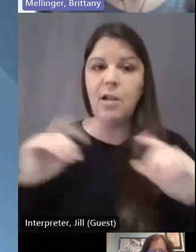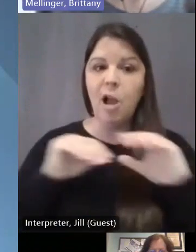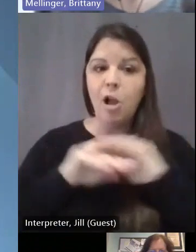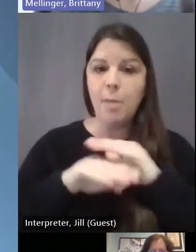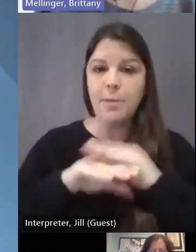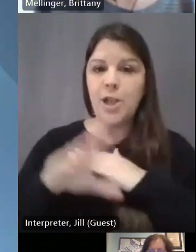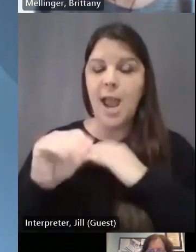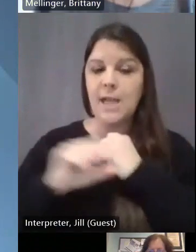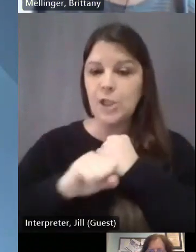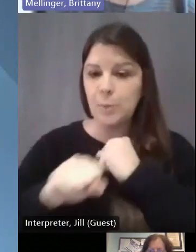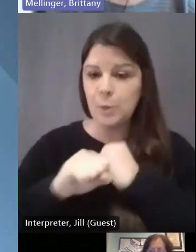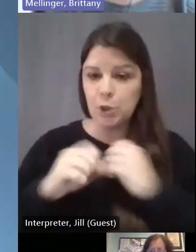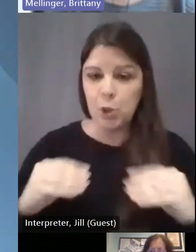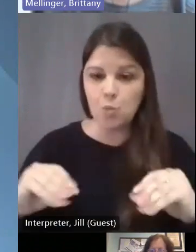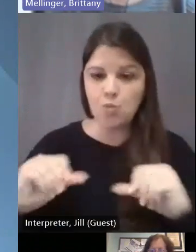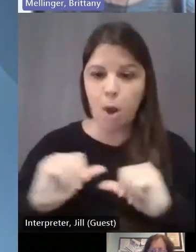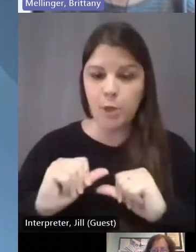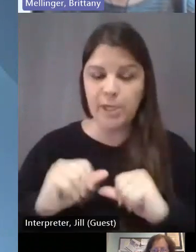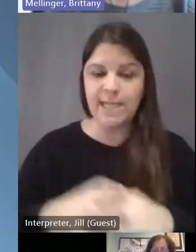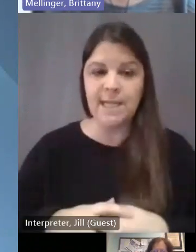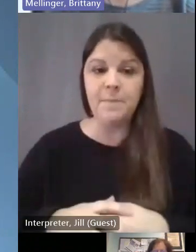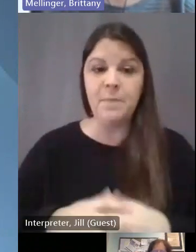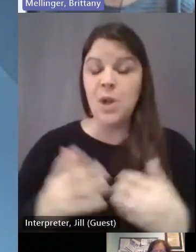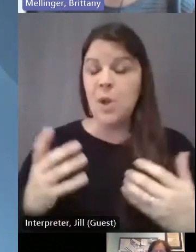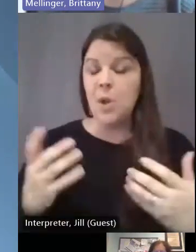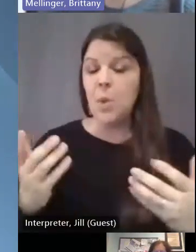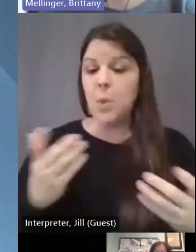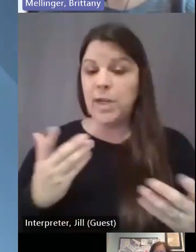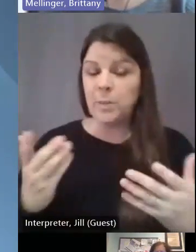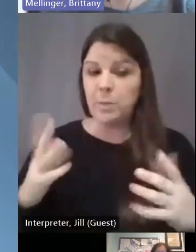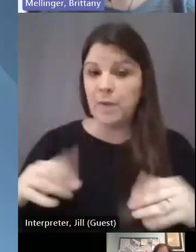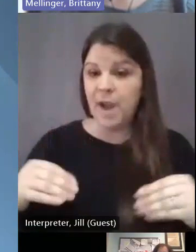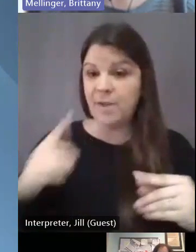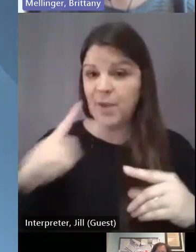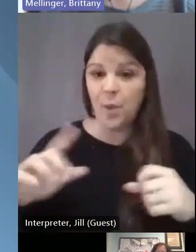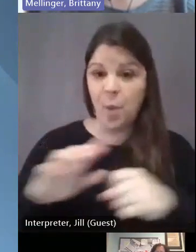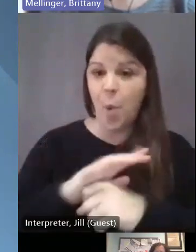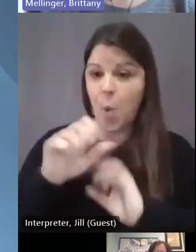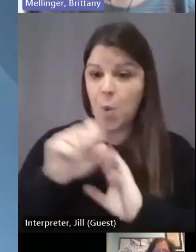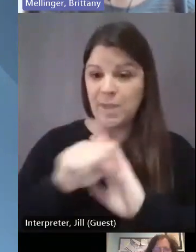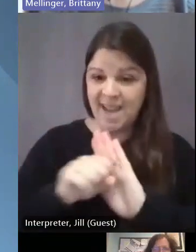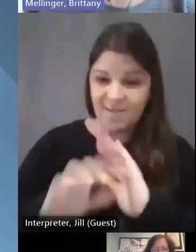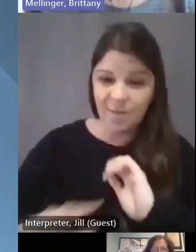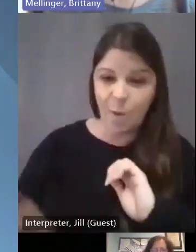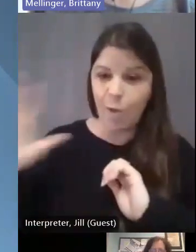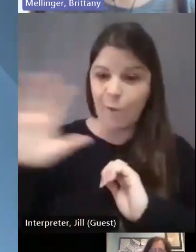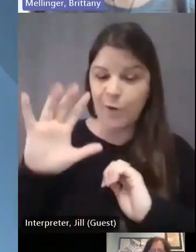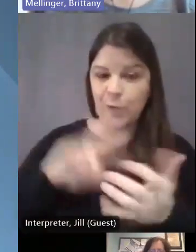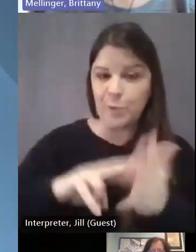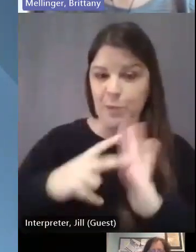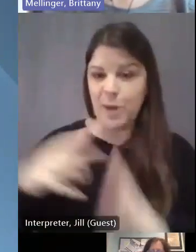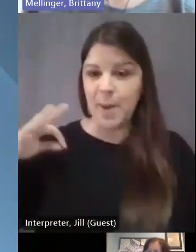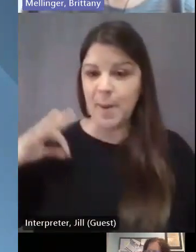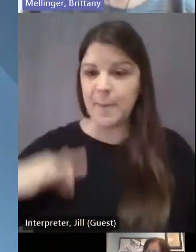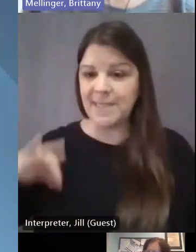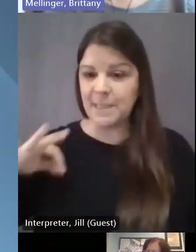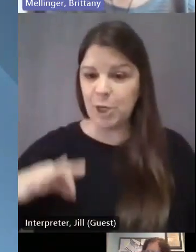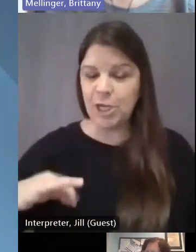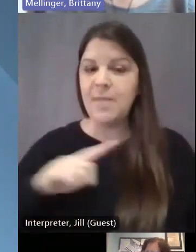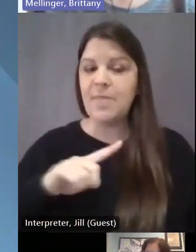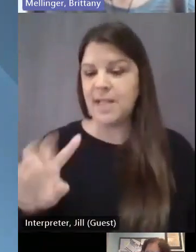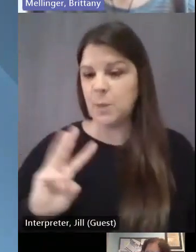commercial properties. We serve the entire state of Pennsylvania, so we've got our Pittsburgh region, which is the western third